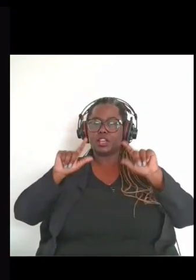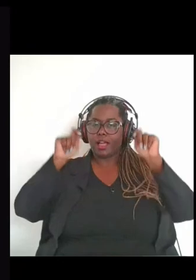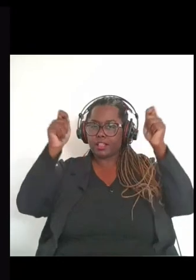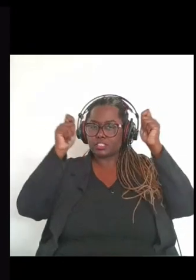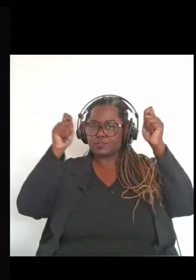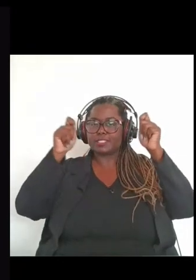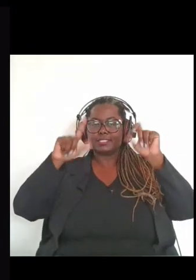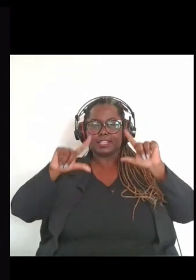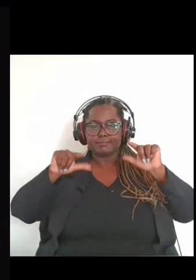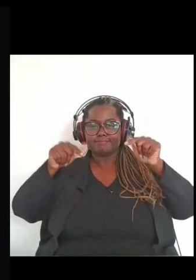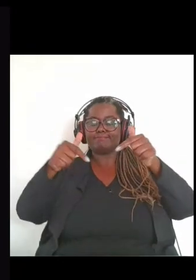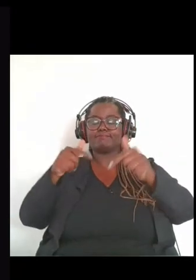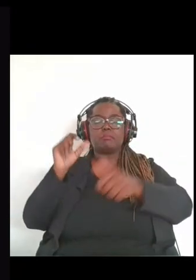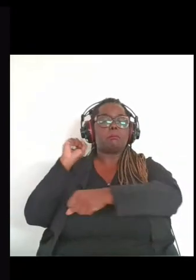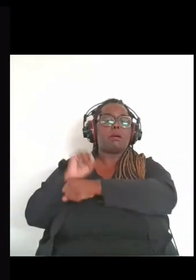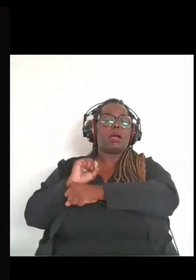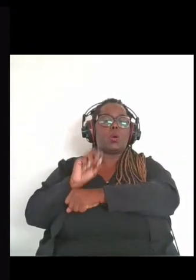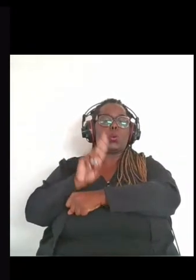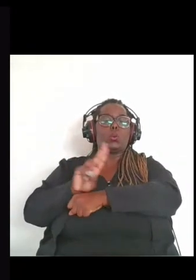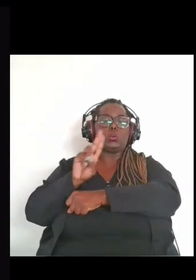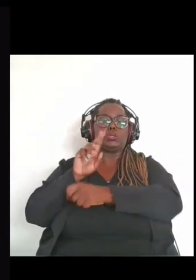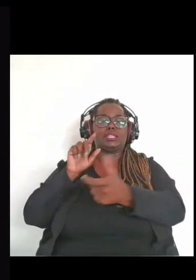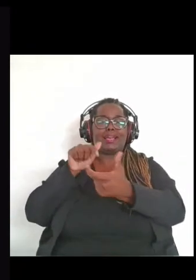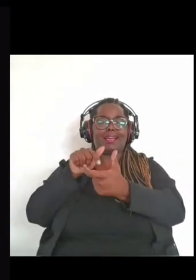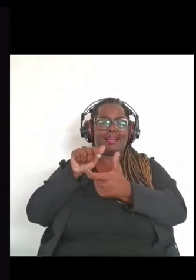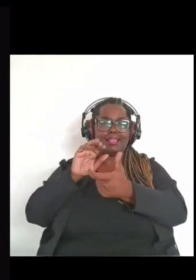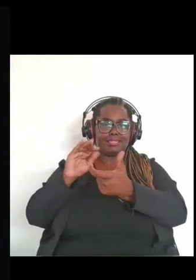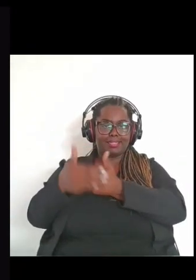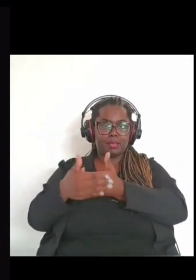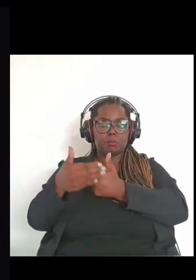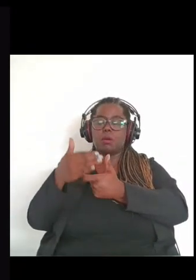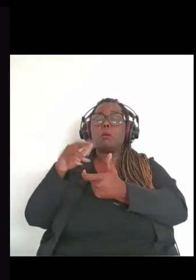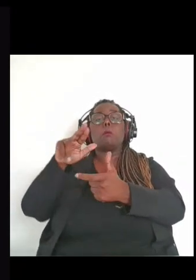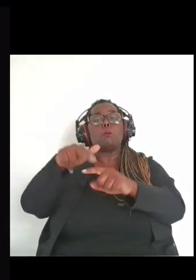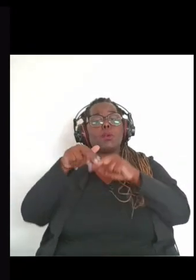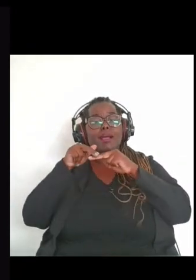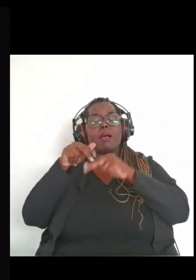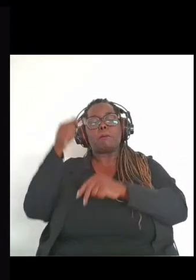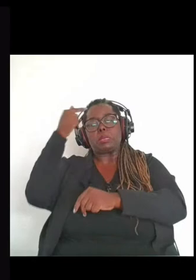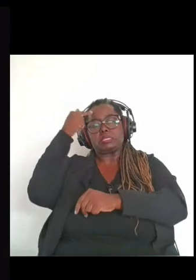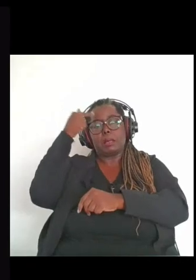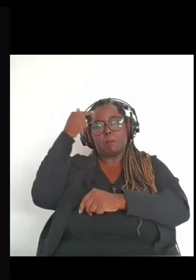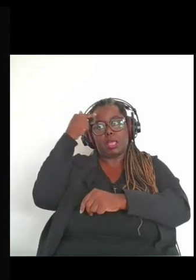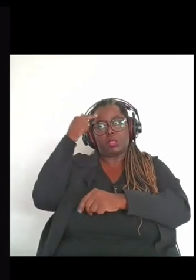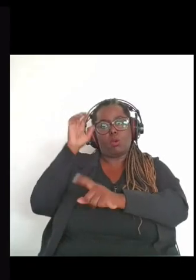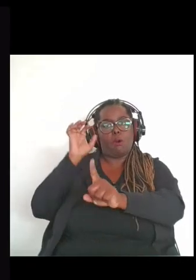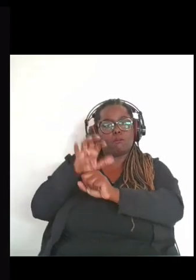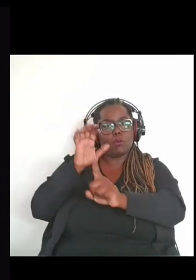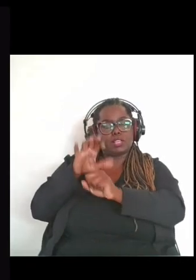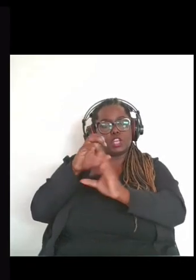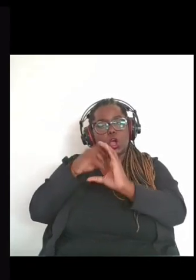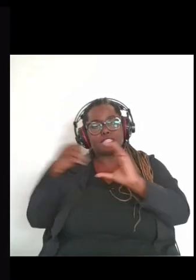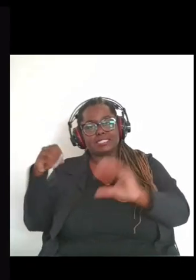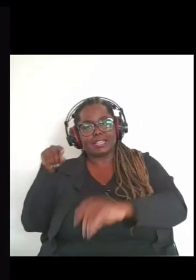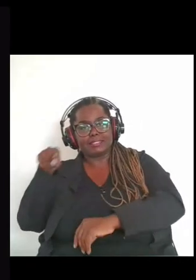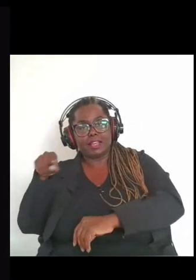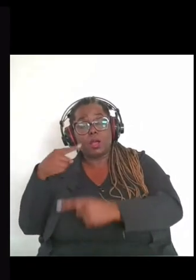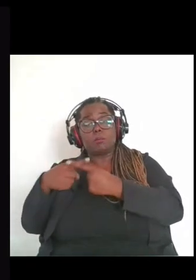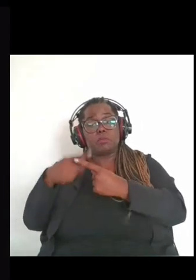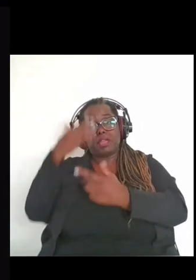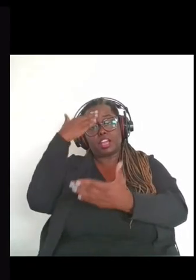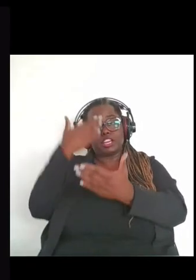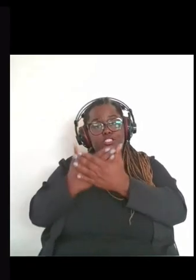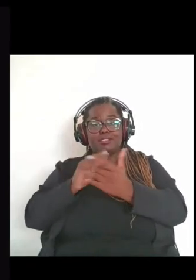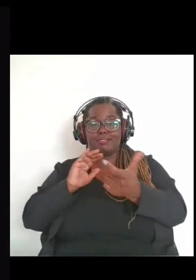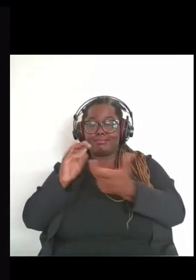made us believe that it was only a derogatory term and so through uh through this